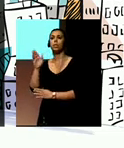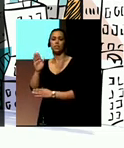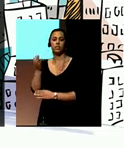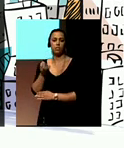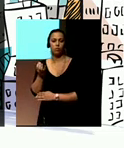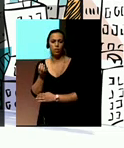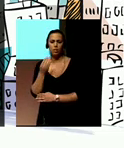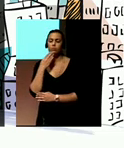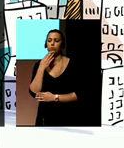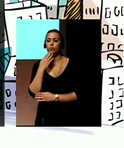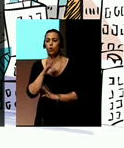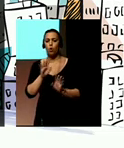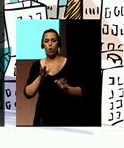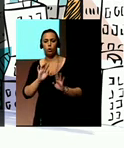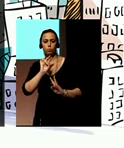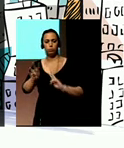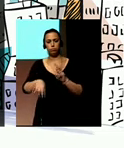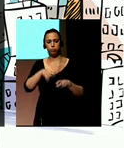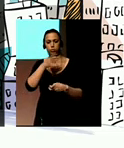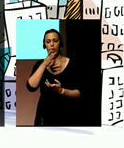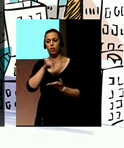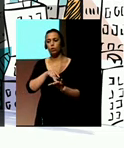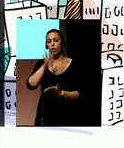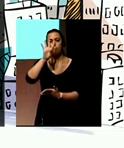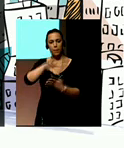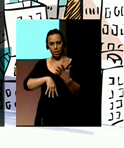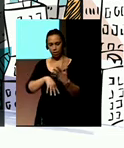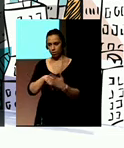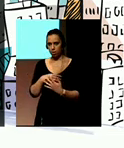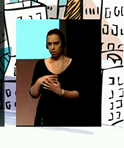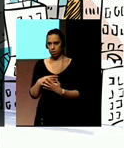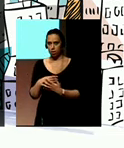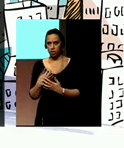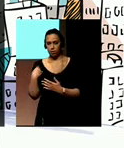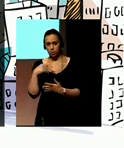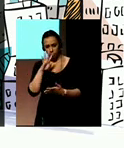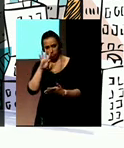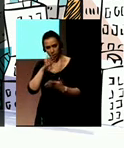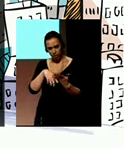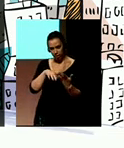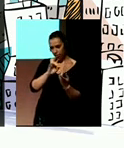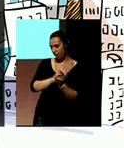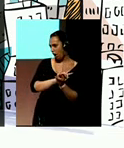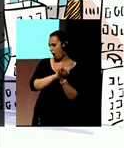of the 26, in which I show